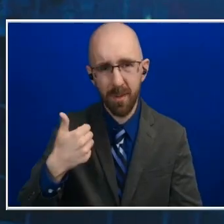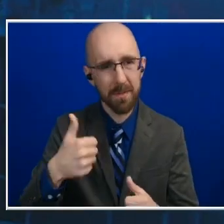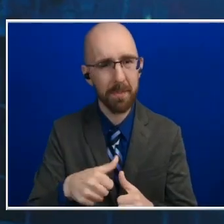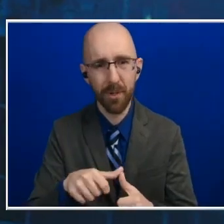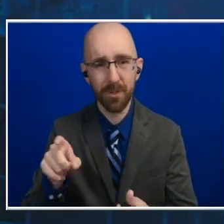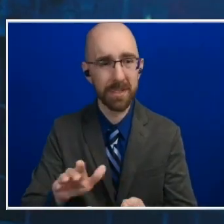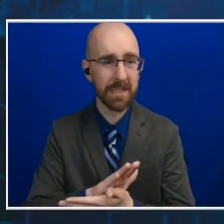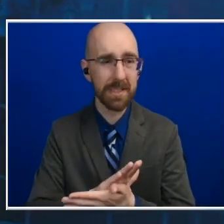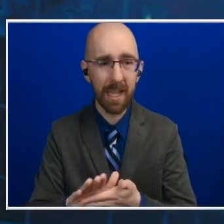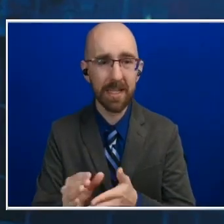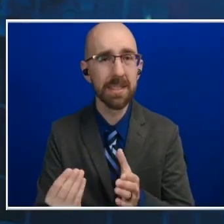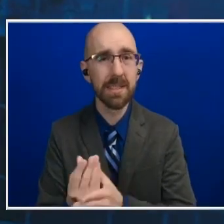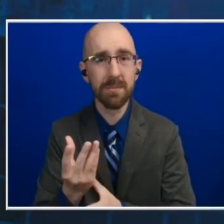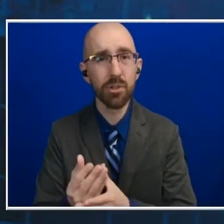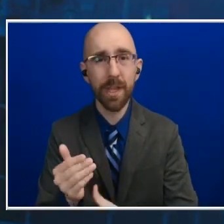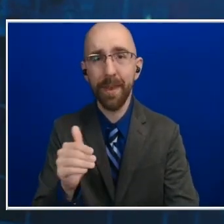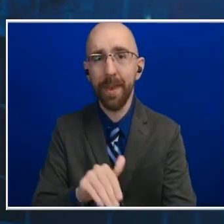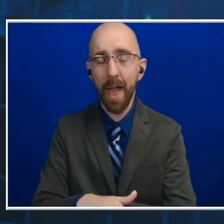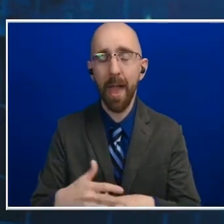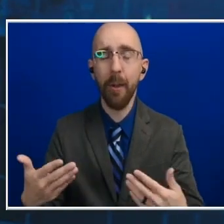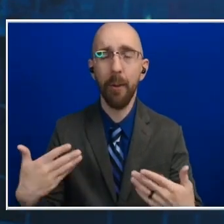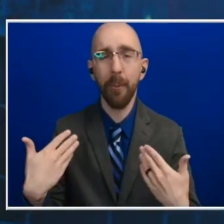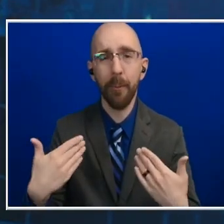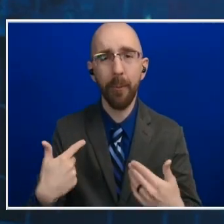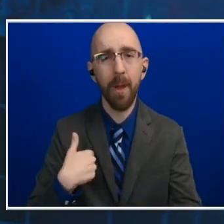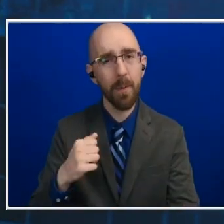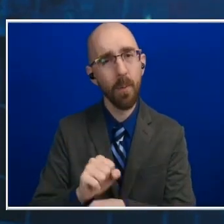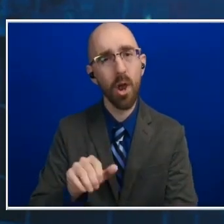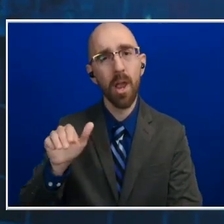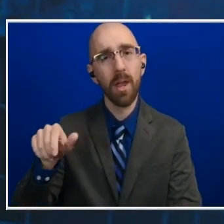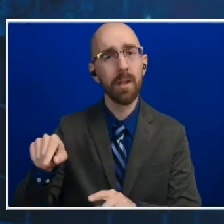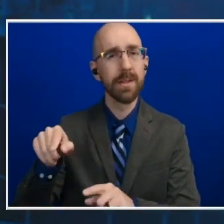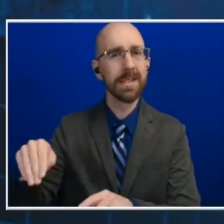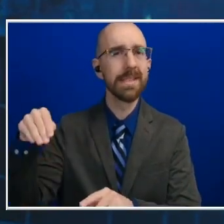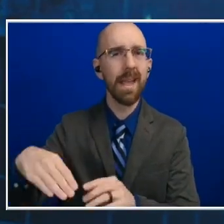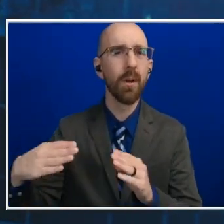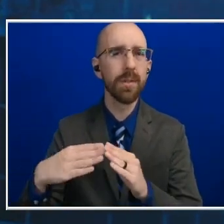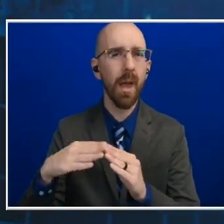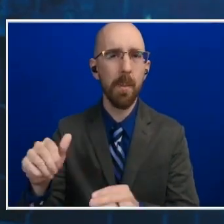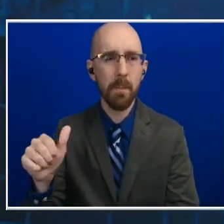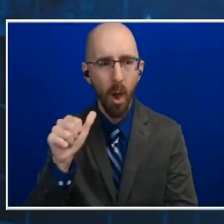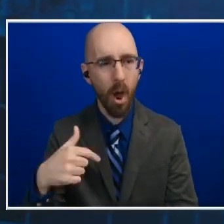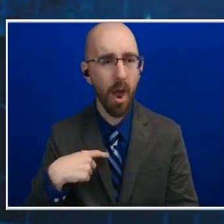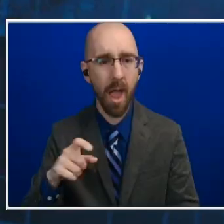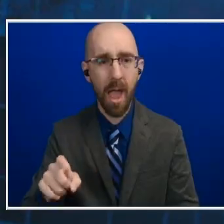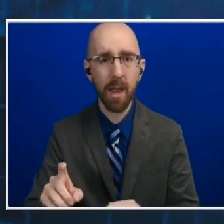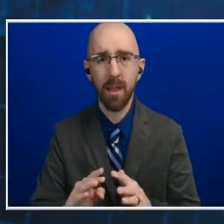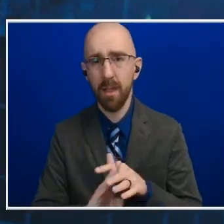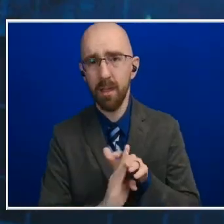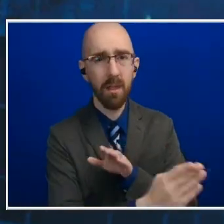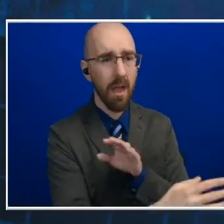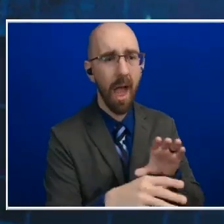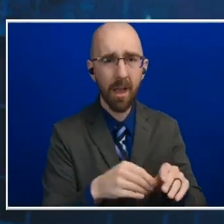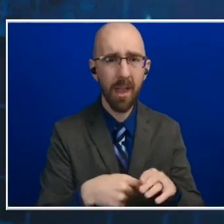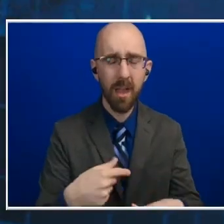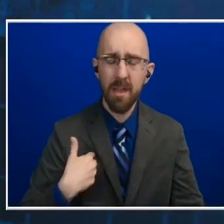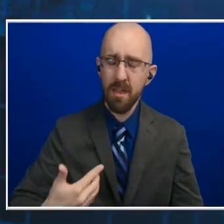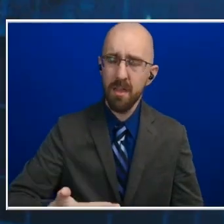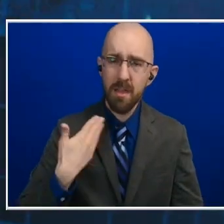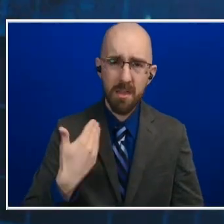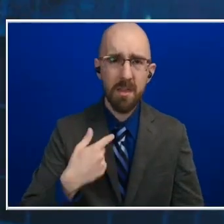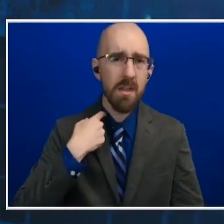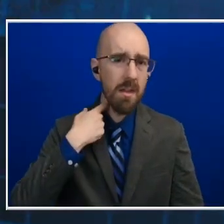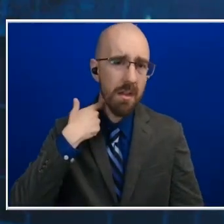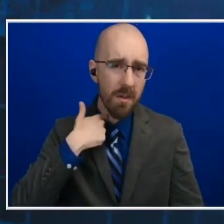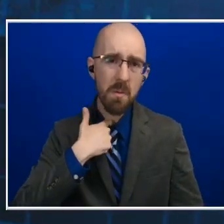spring night and I was working downtown at the bar and I had to like run outside because it got so hot, but it was gorgeous outside. And I was